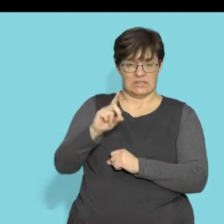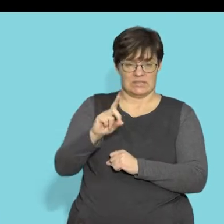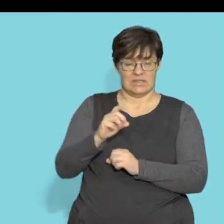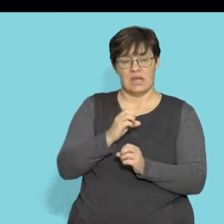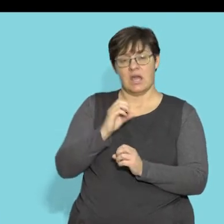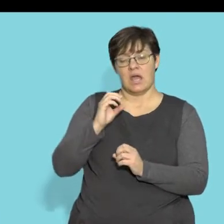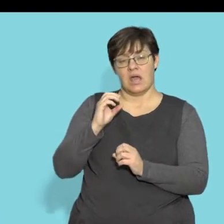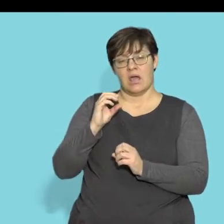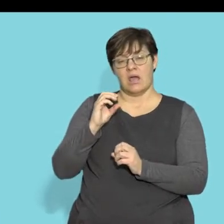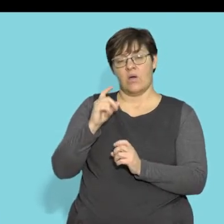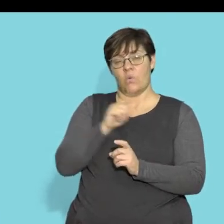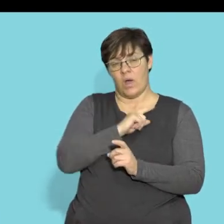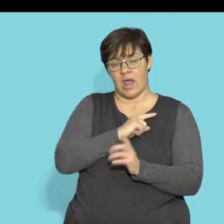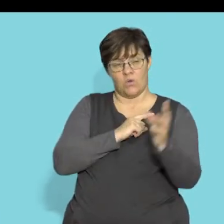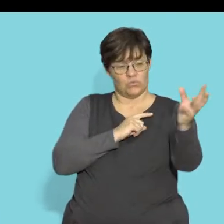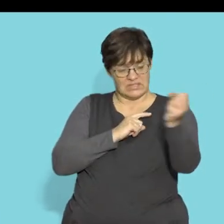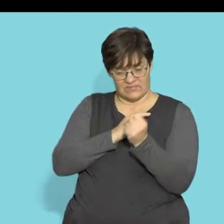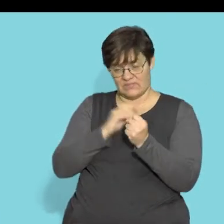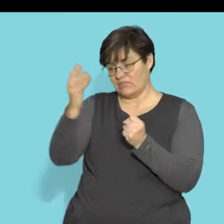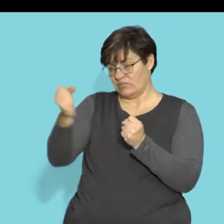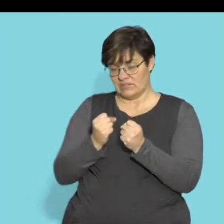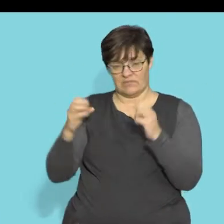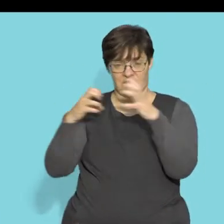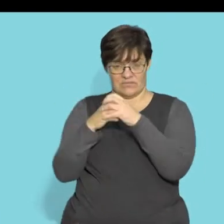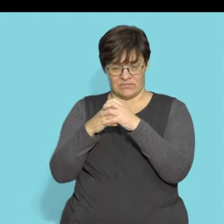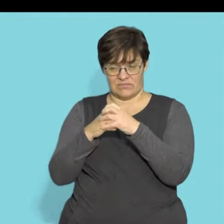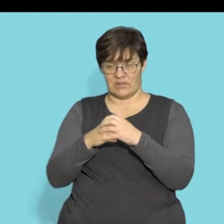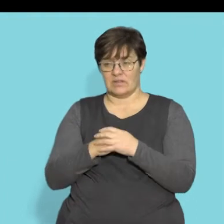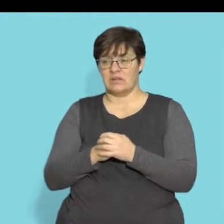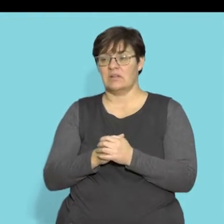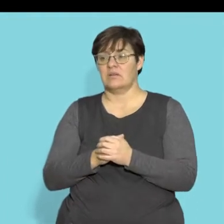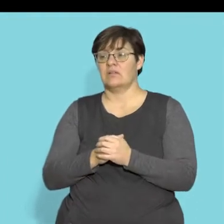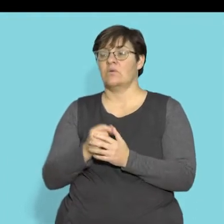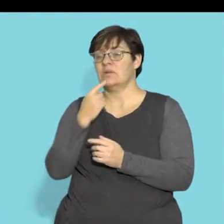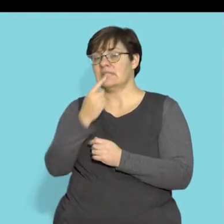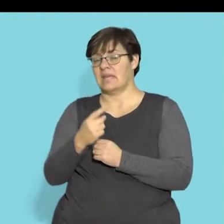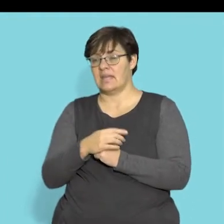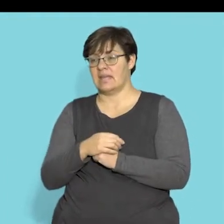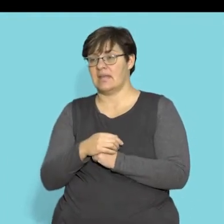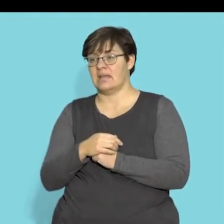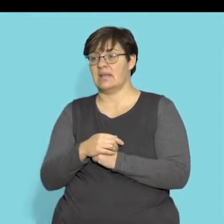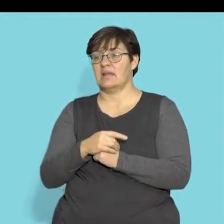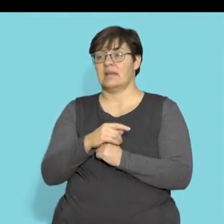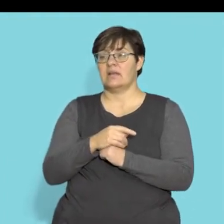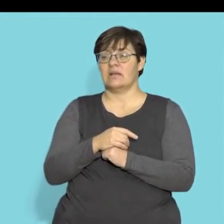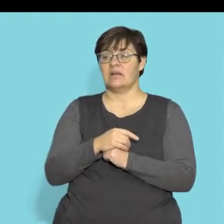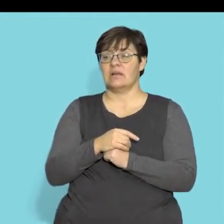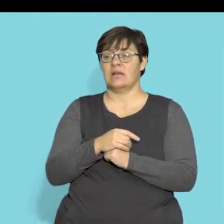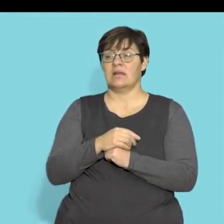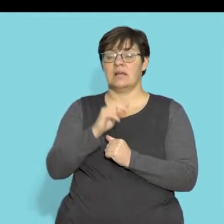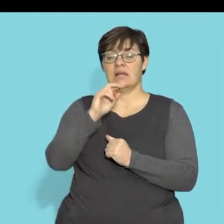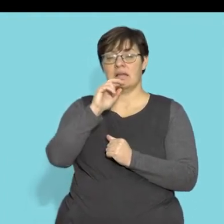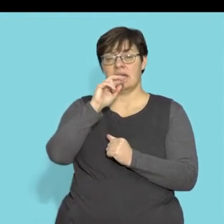of chromosomes because that has received the somatic cell. And if we go back to that, we said that that is a cell that is